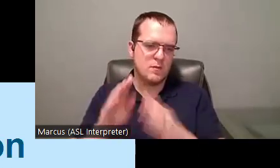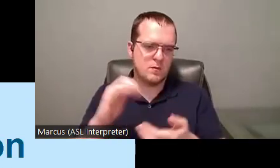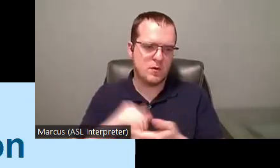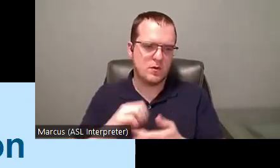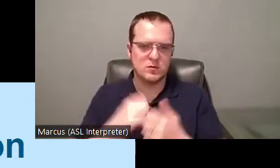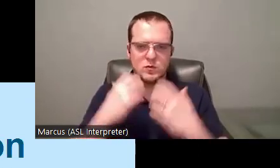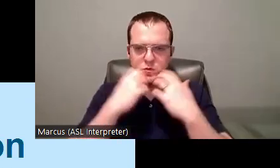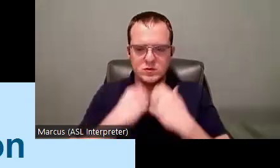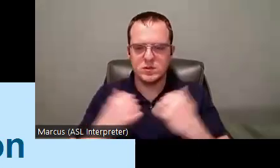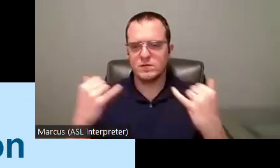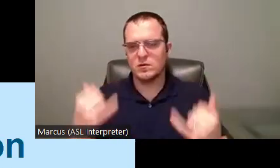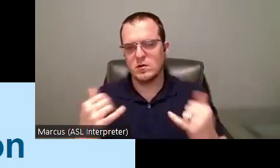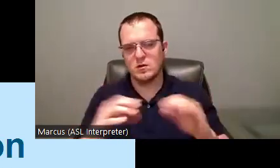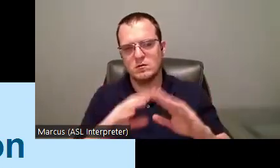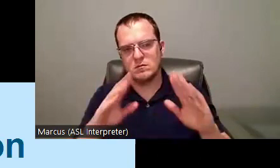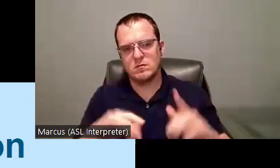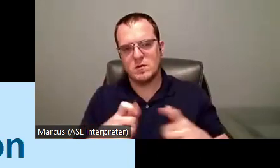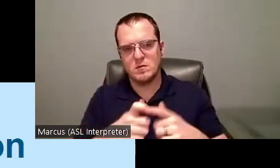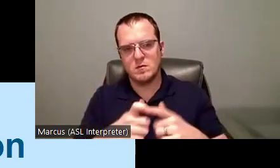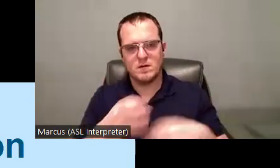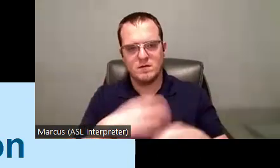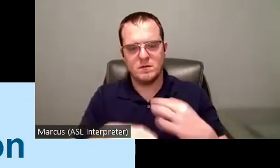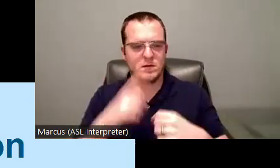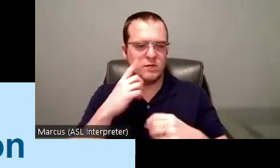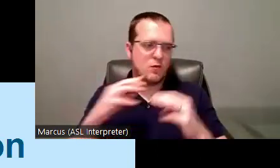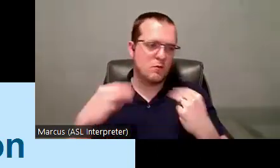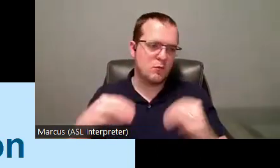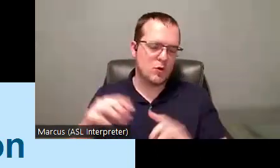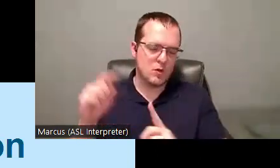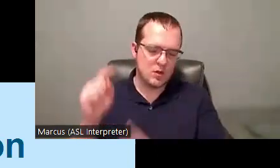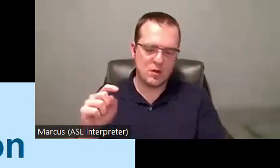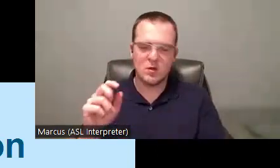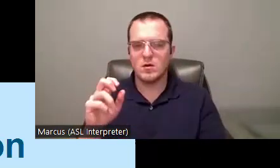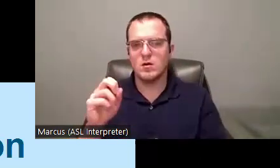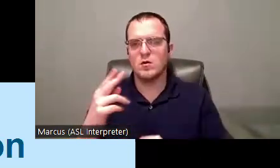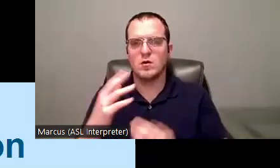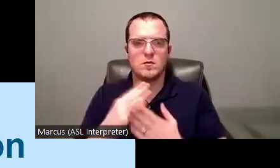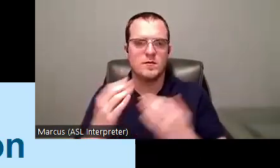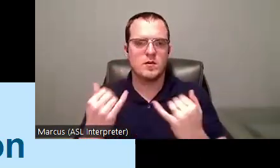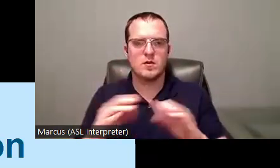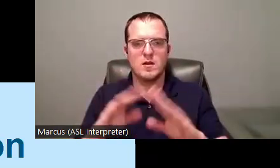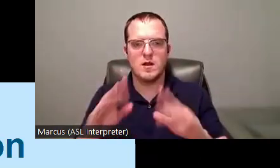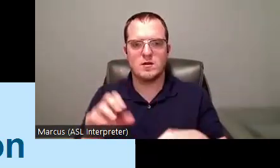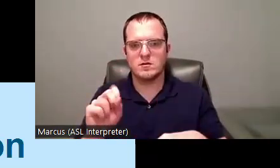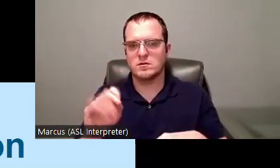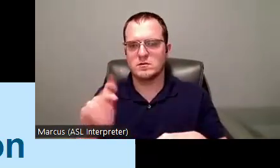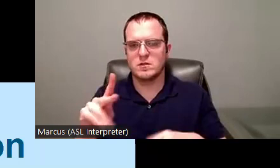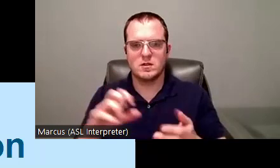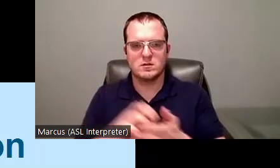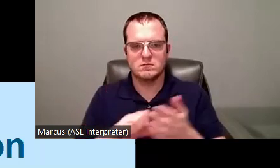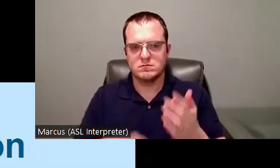existing portfolios that are at risk of flipping the market and preventing existing housing stock from being taken offline as